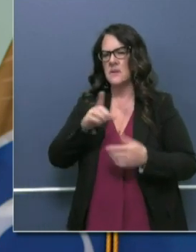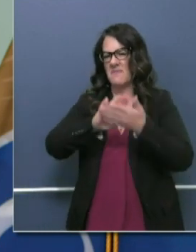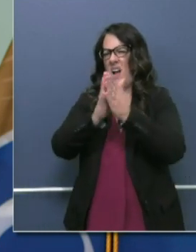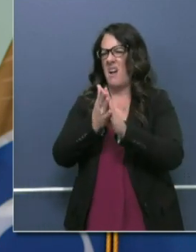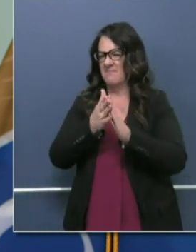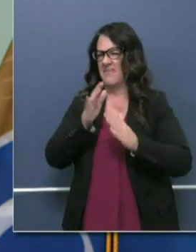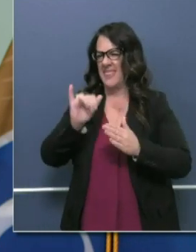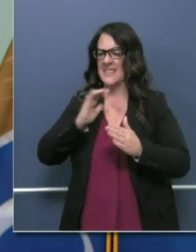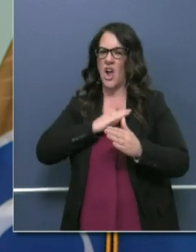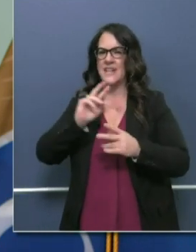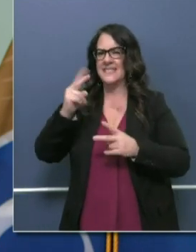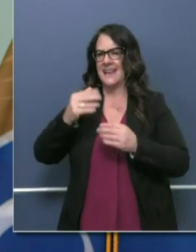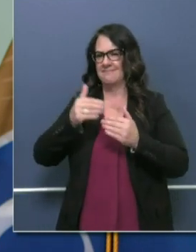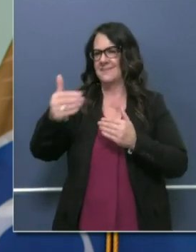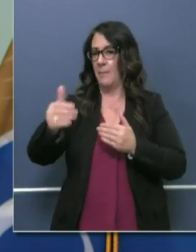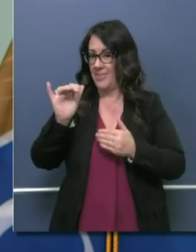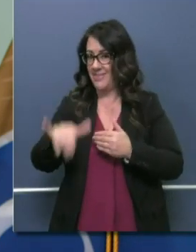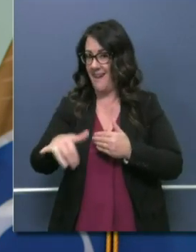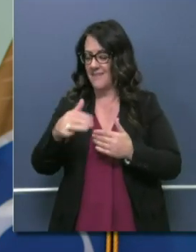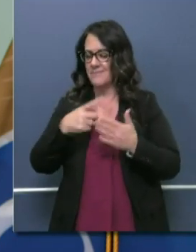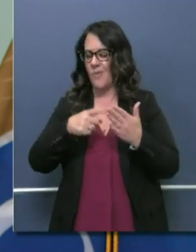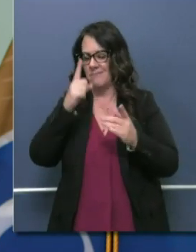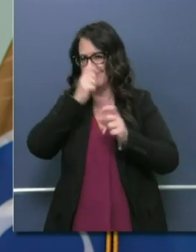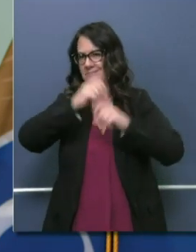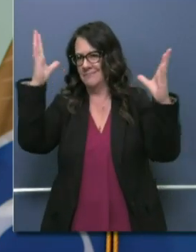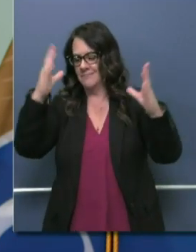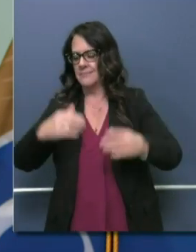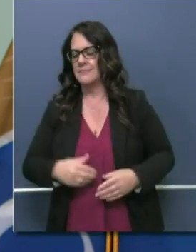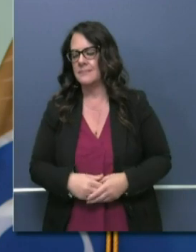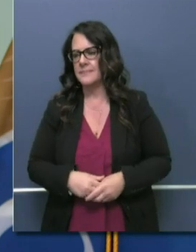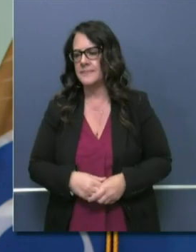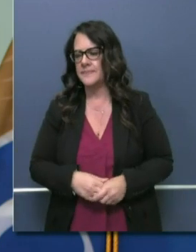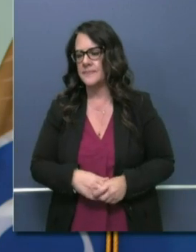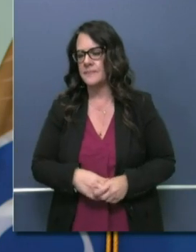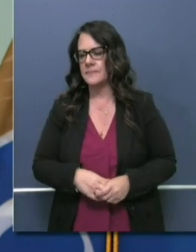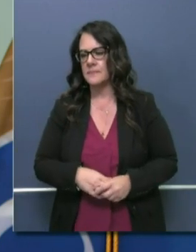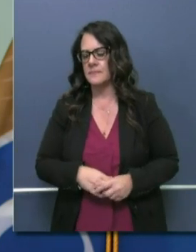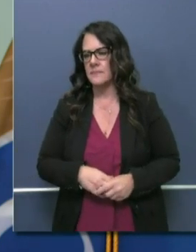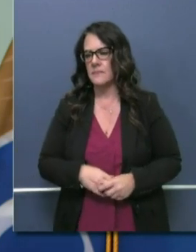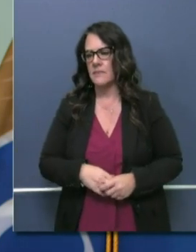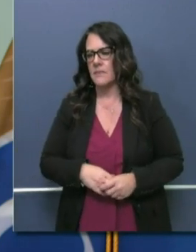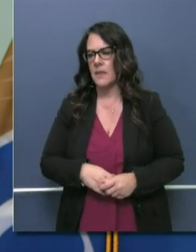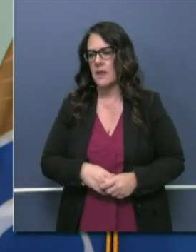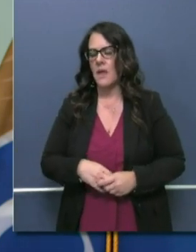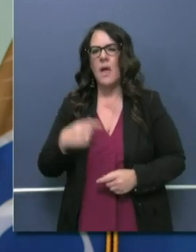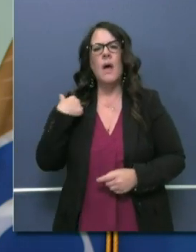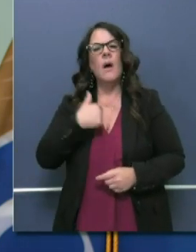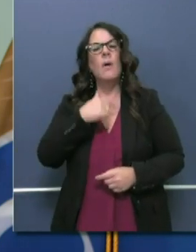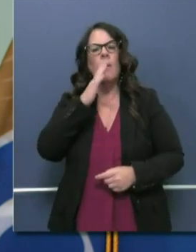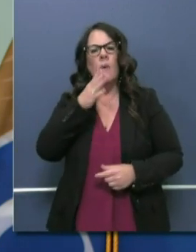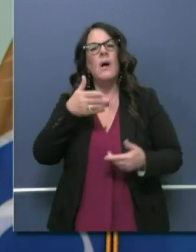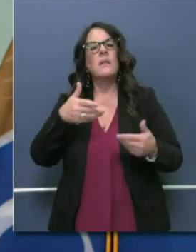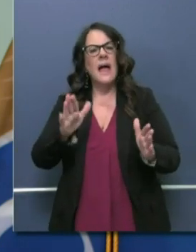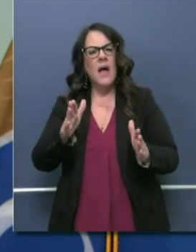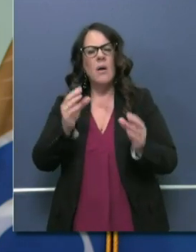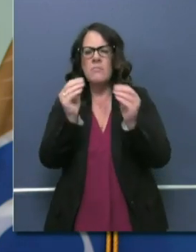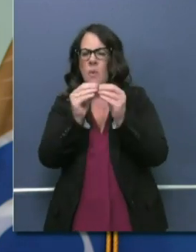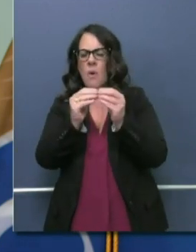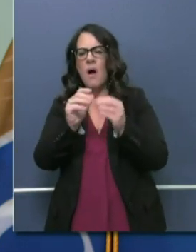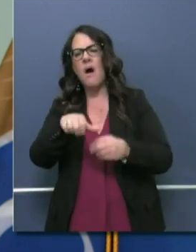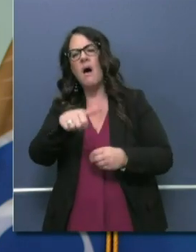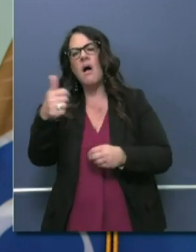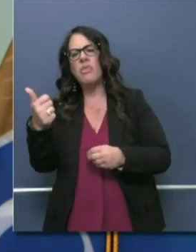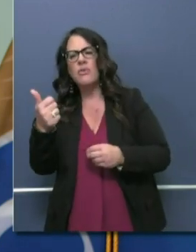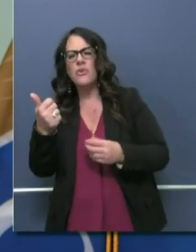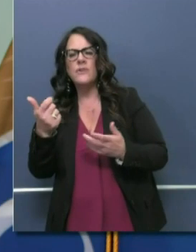are also allowing, with considerations of additional criteria, the